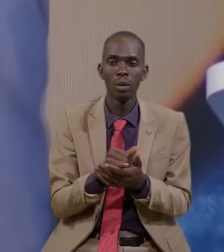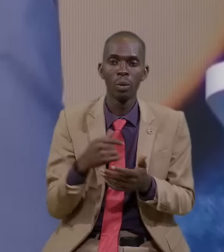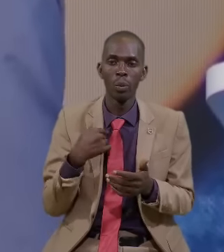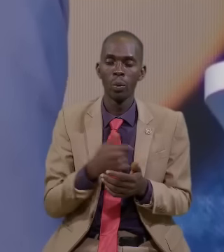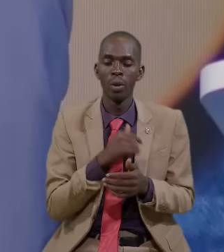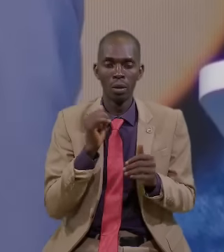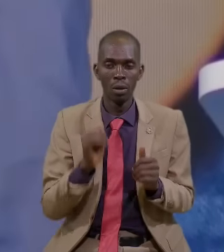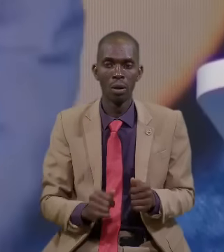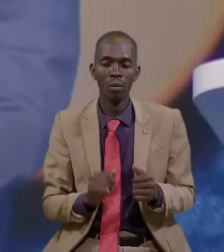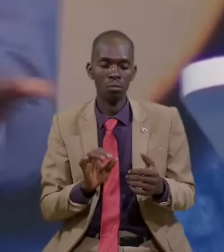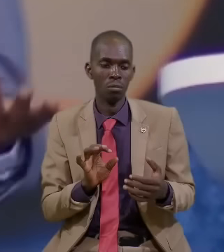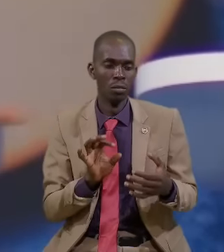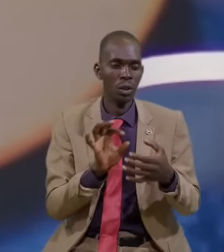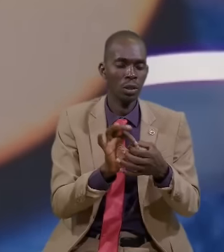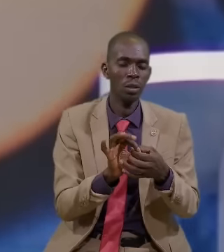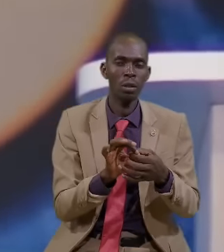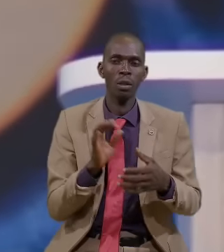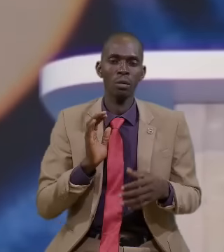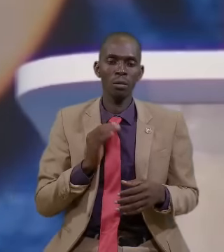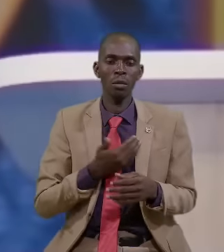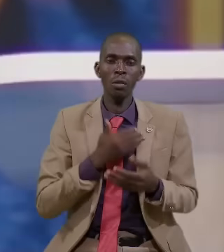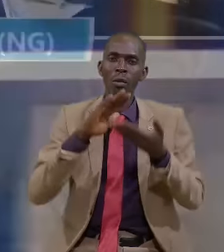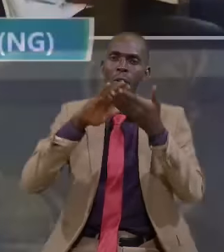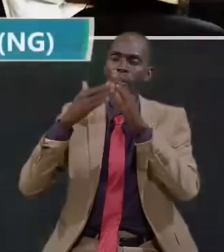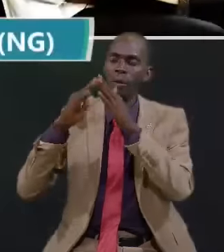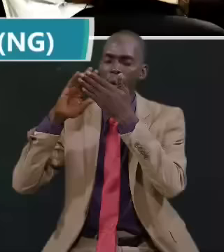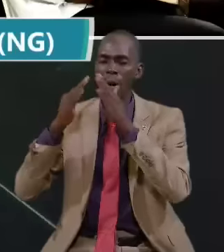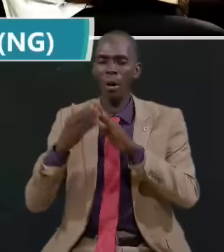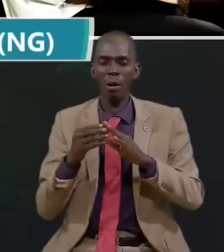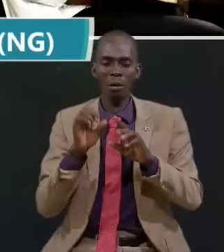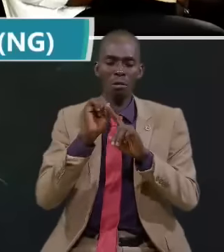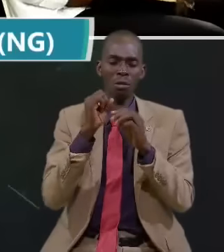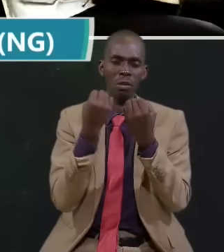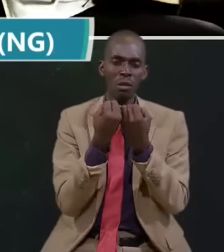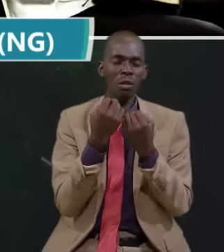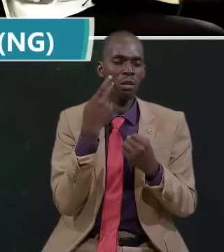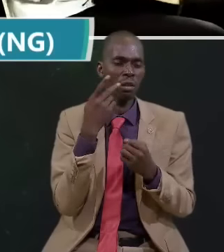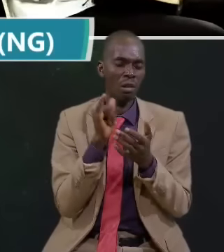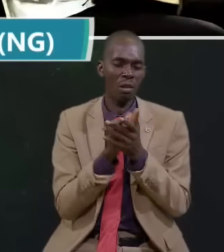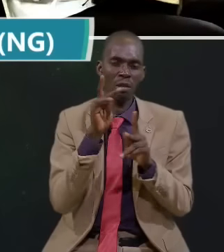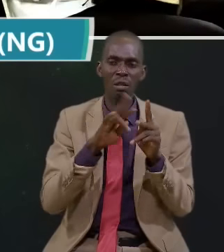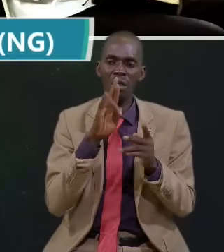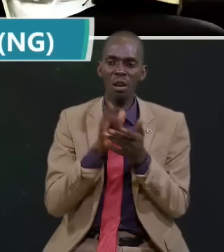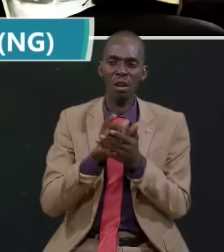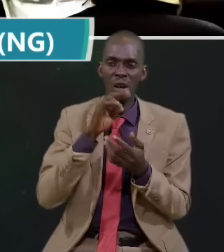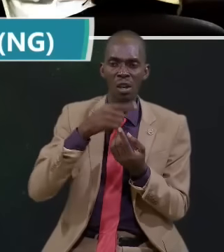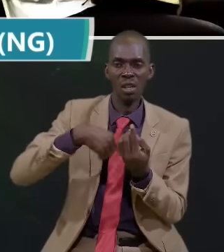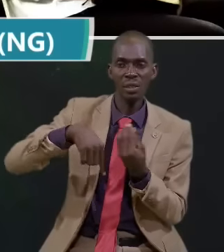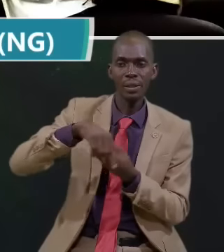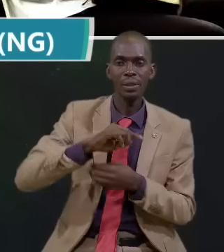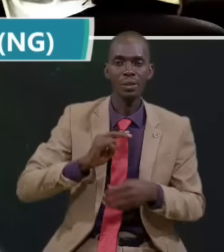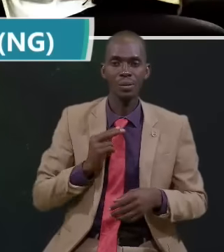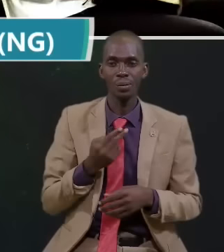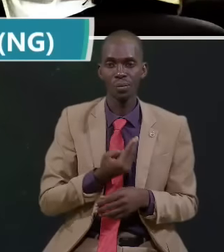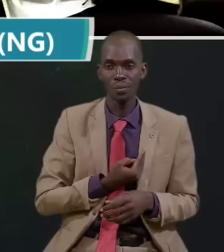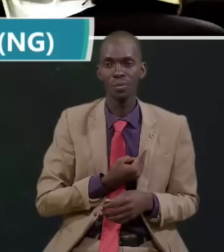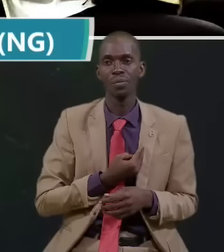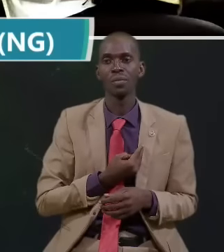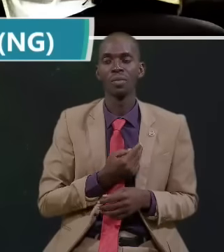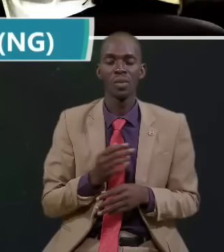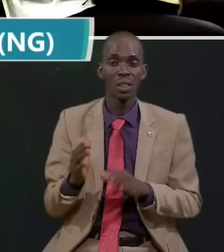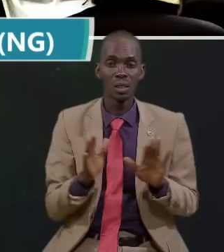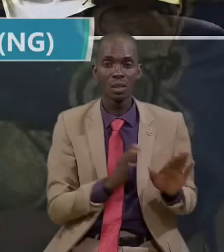our society, the people around us, the soul. The soul is the part of us